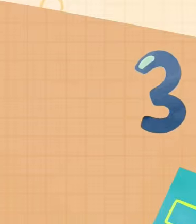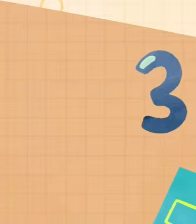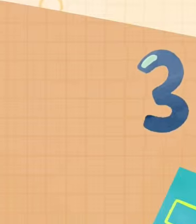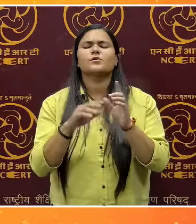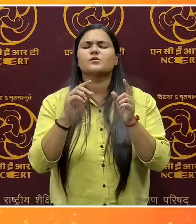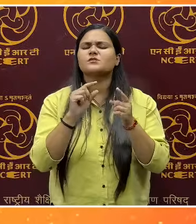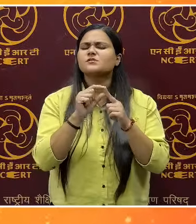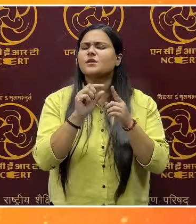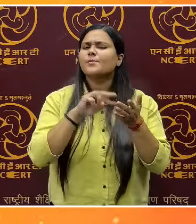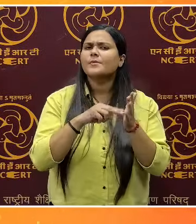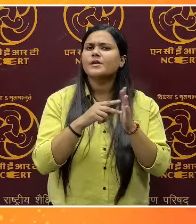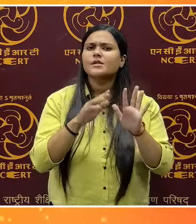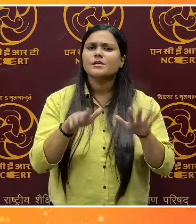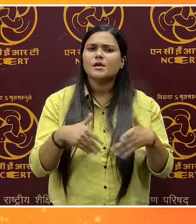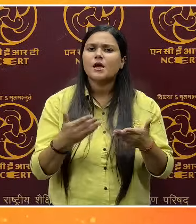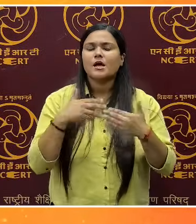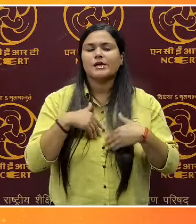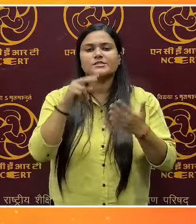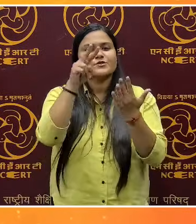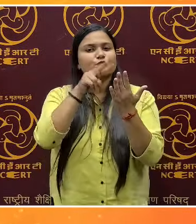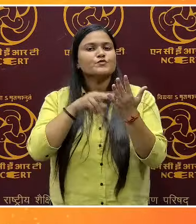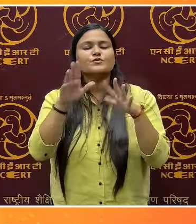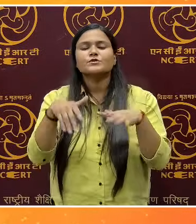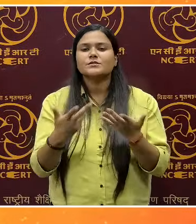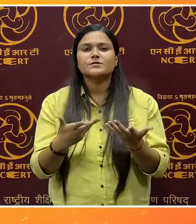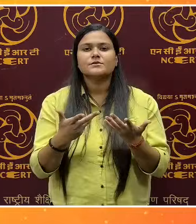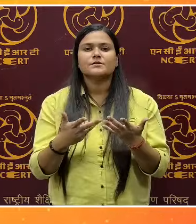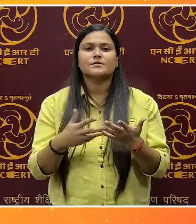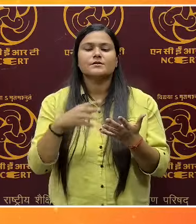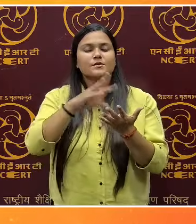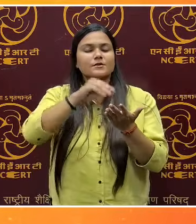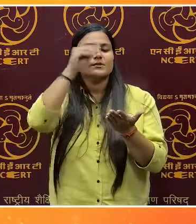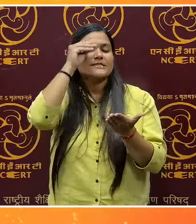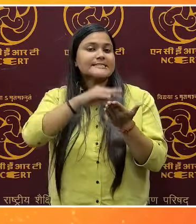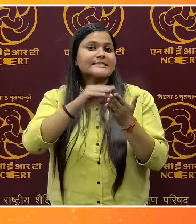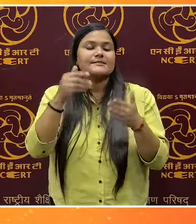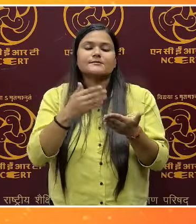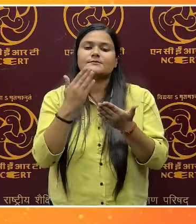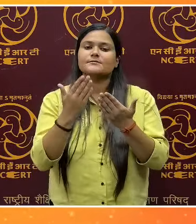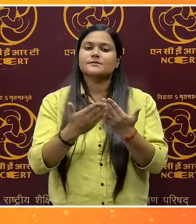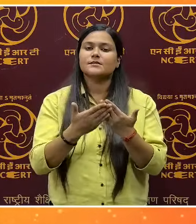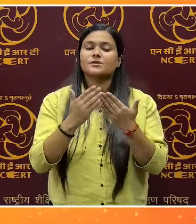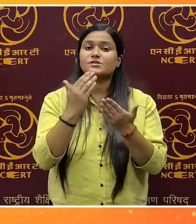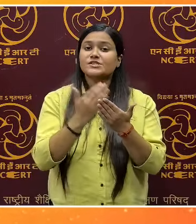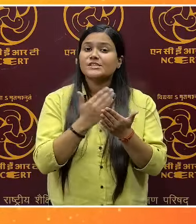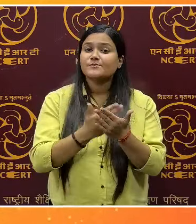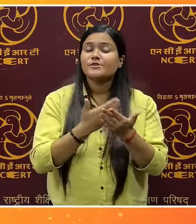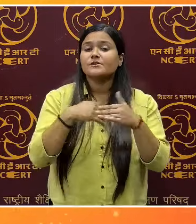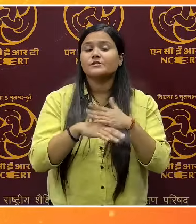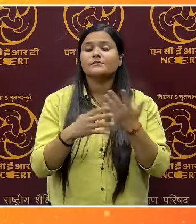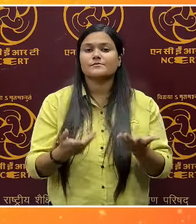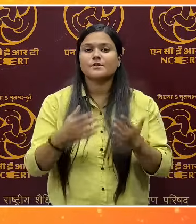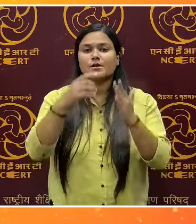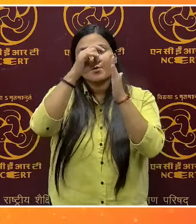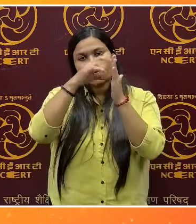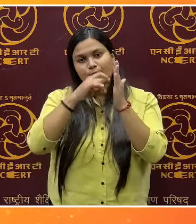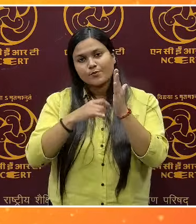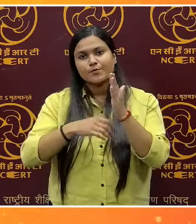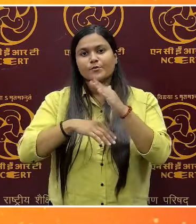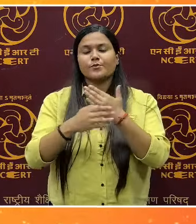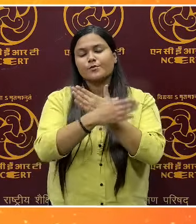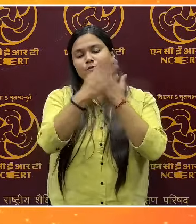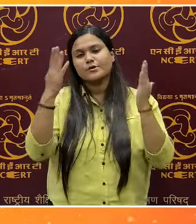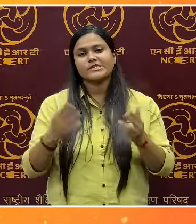power play and what are we going to read and what are we going to learn in this chapter? So, to delve deeper into this